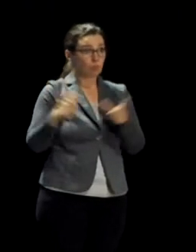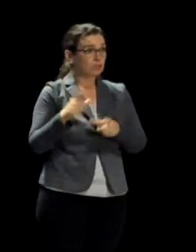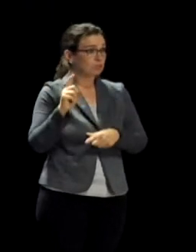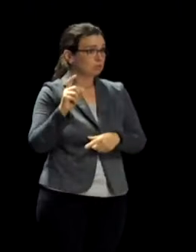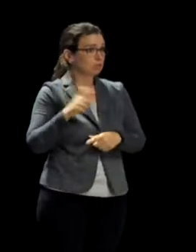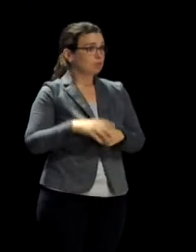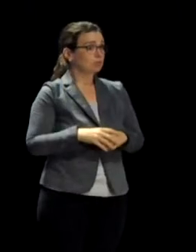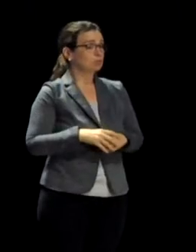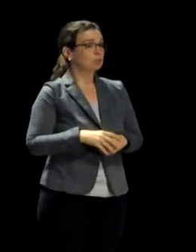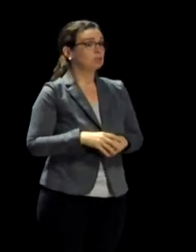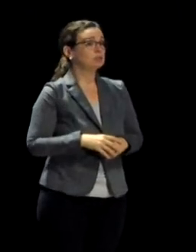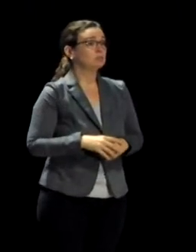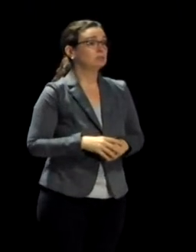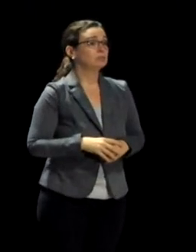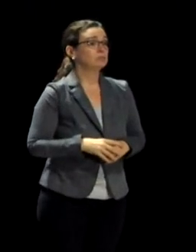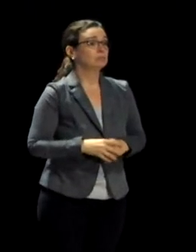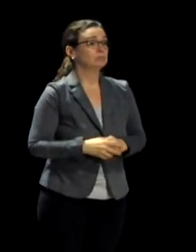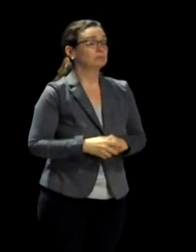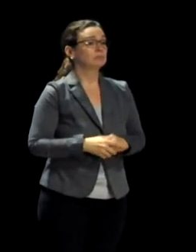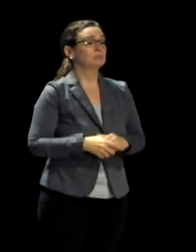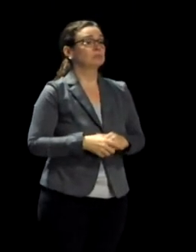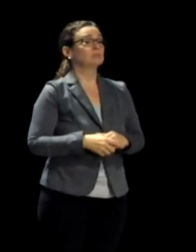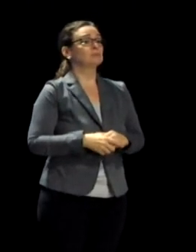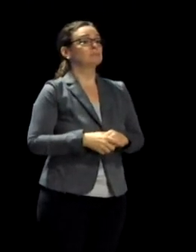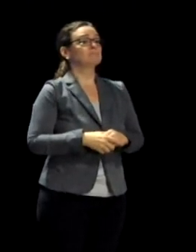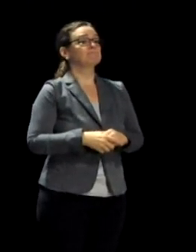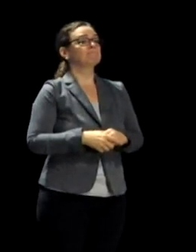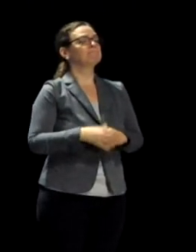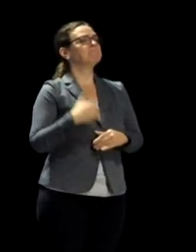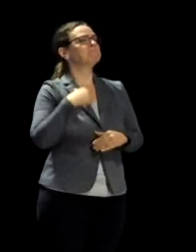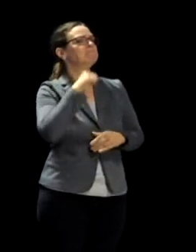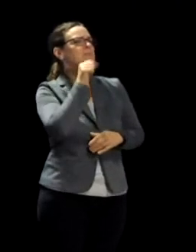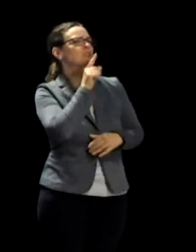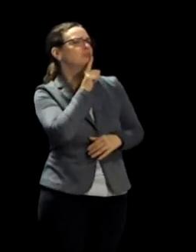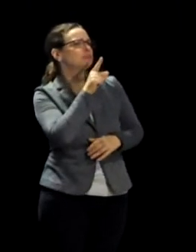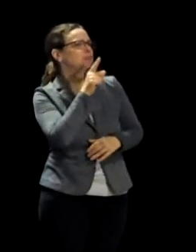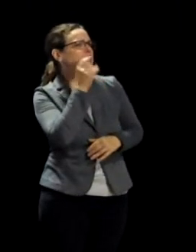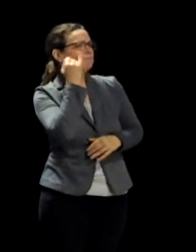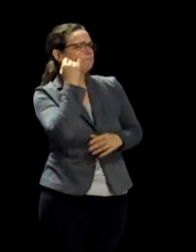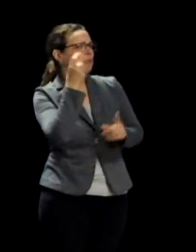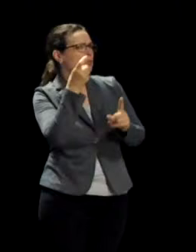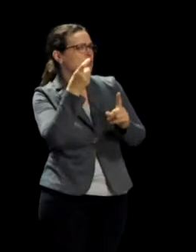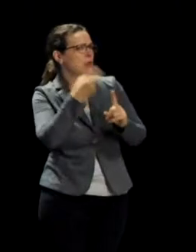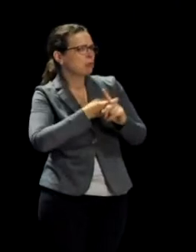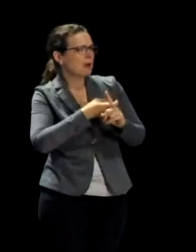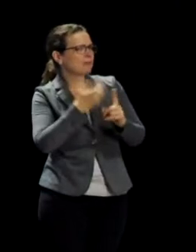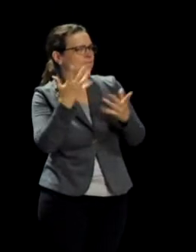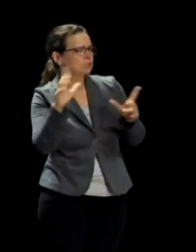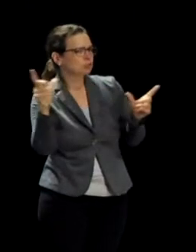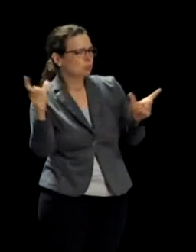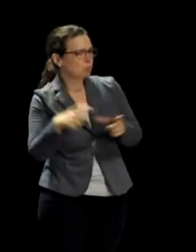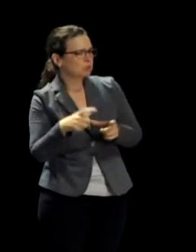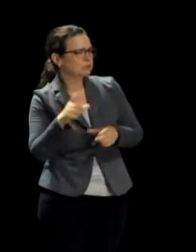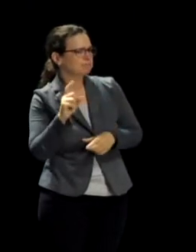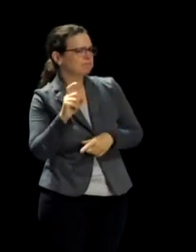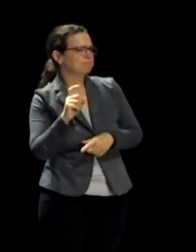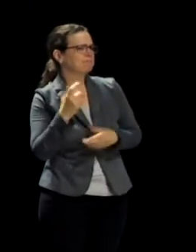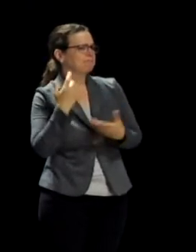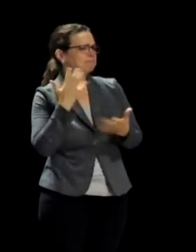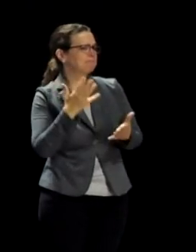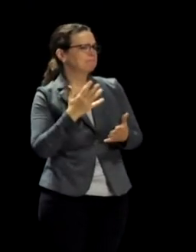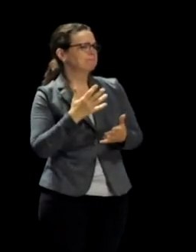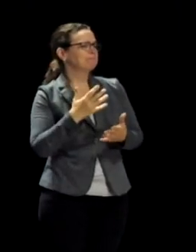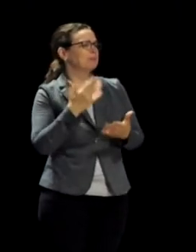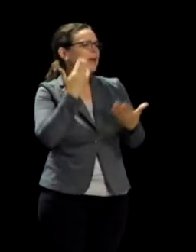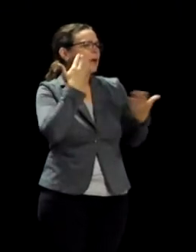Trish. Specifically, Dr. Gupta and her team understand the quarantine rules and regs with state DOH very well.